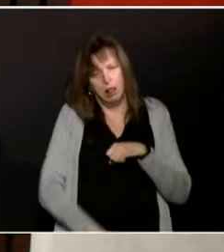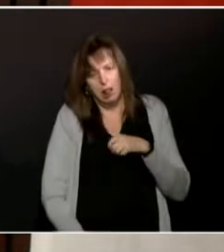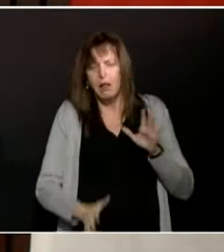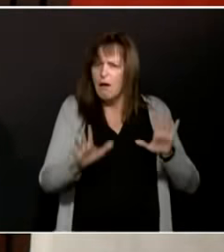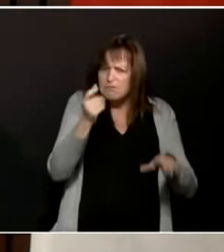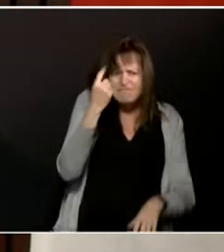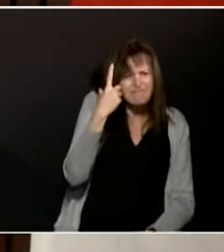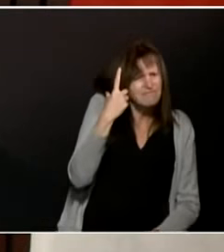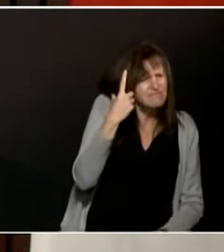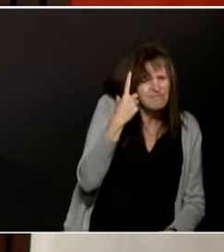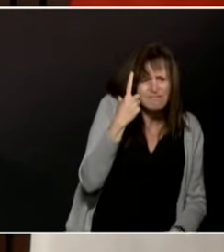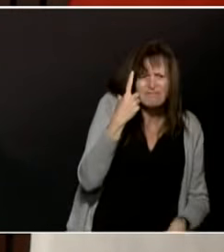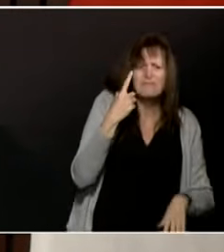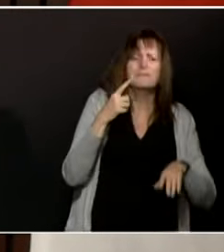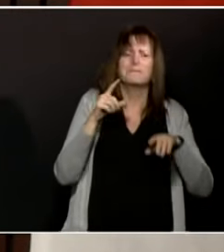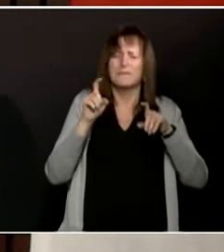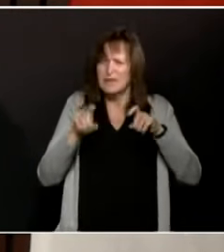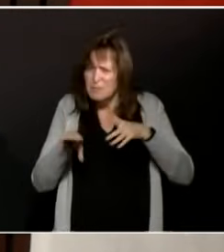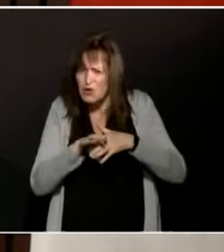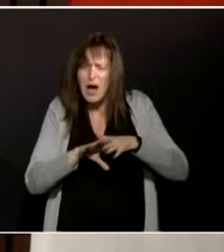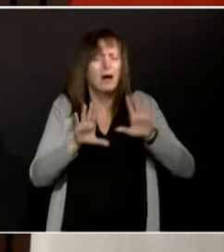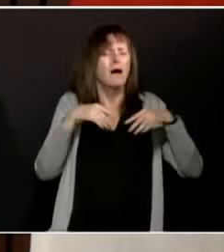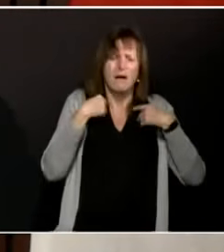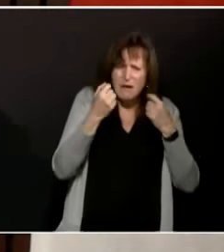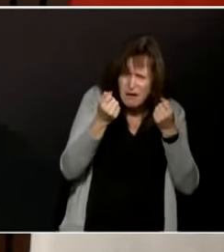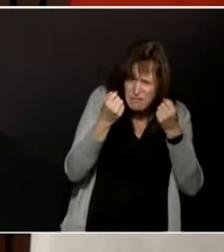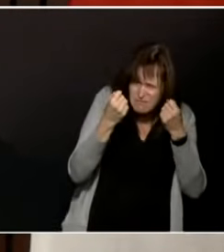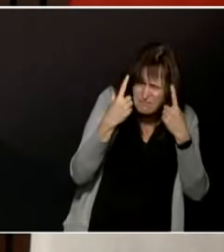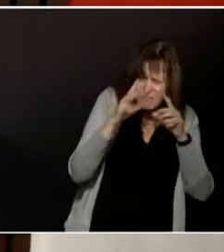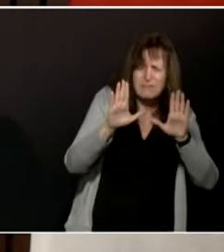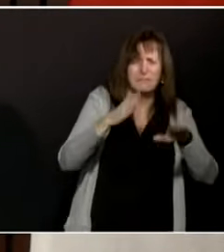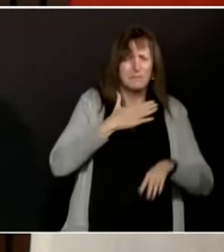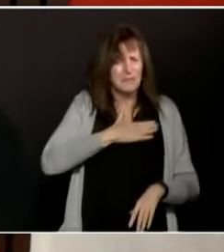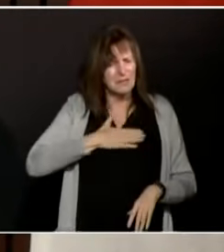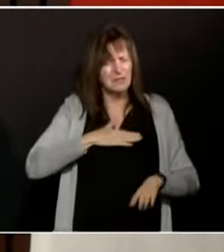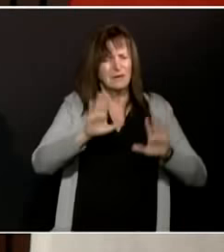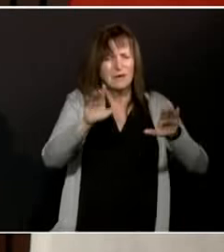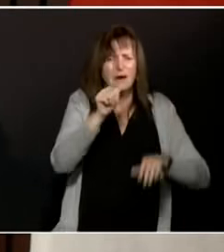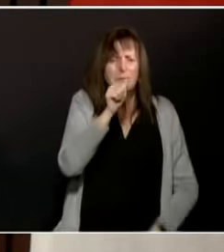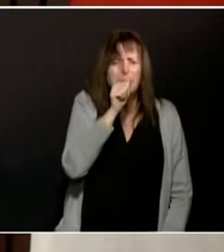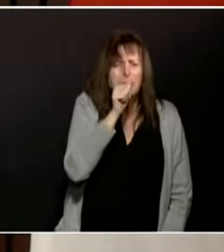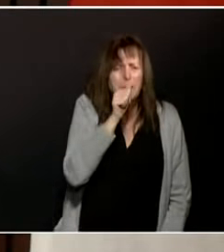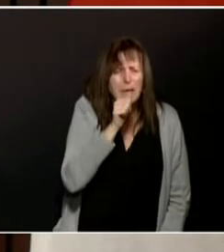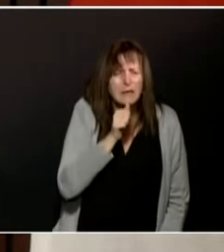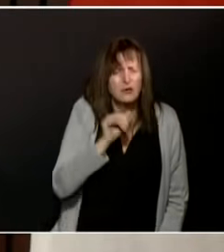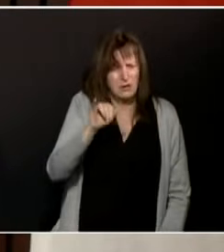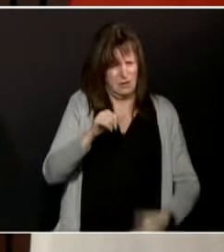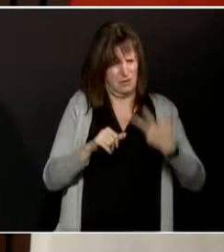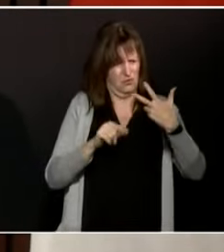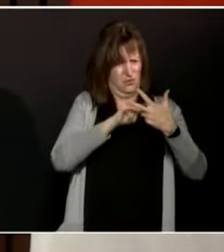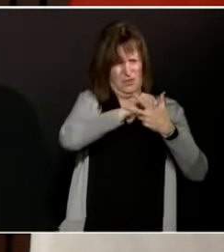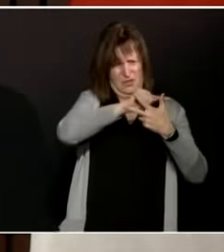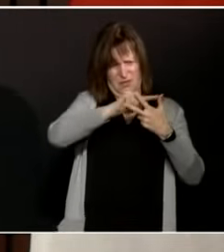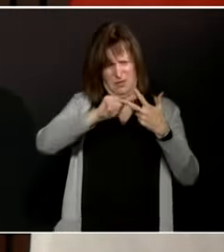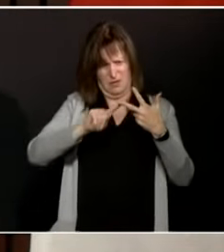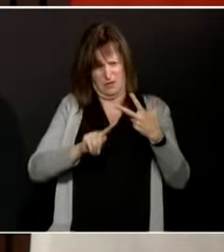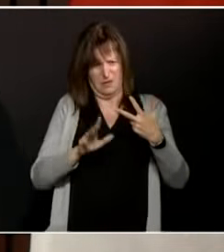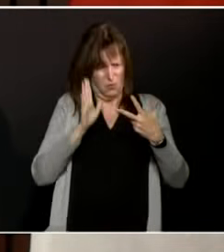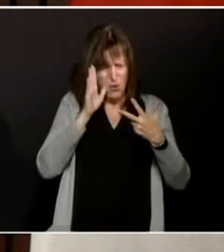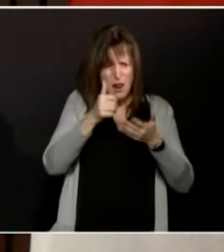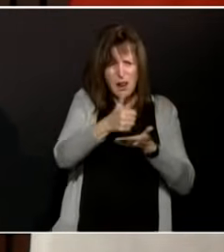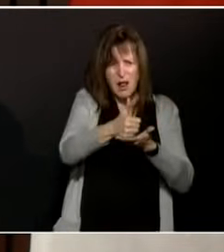break. But hang in there, please, with these three things. Just these three things, because these three things will help stop the